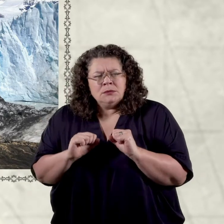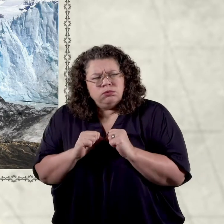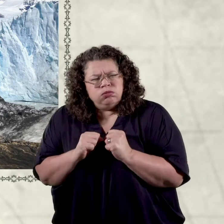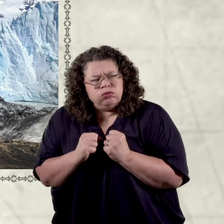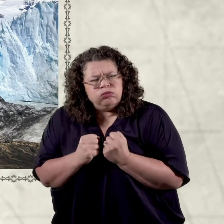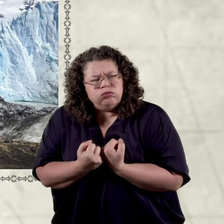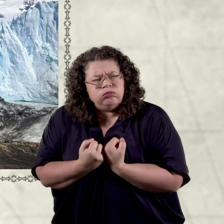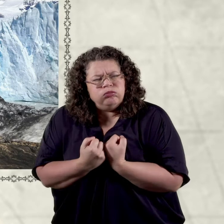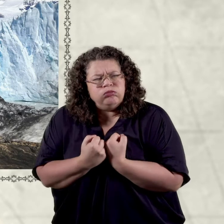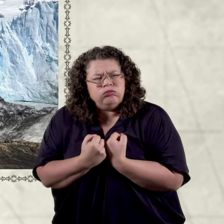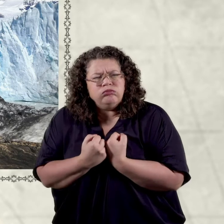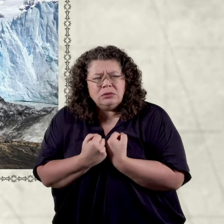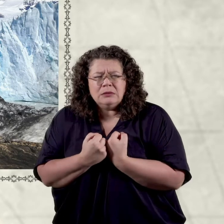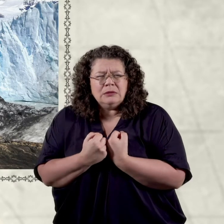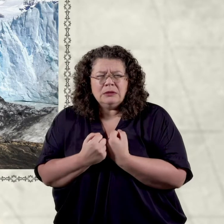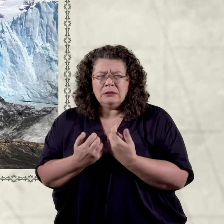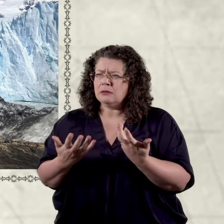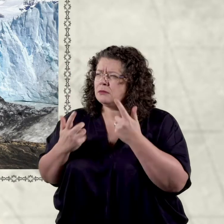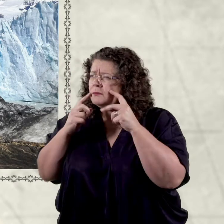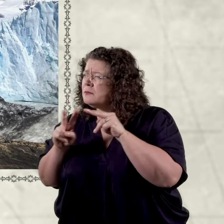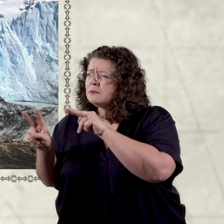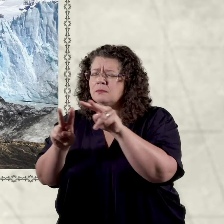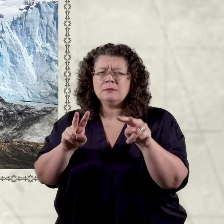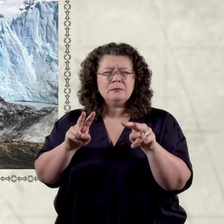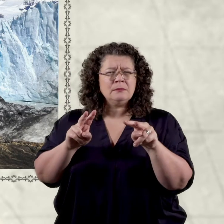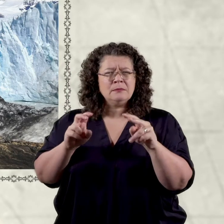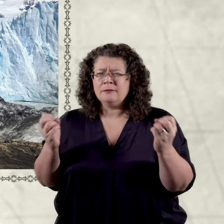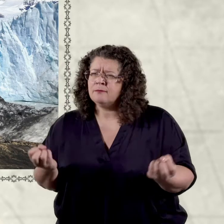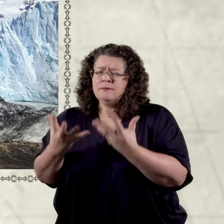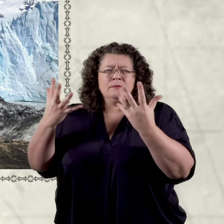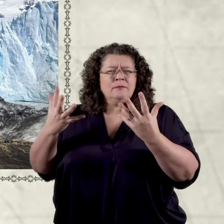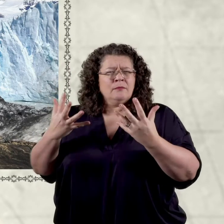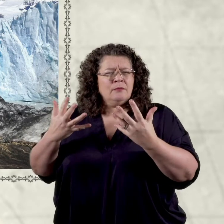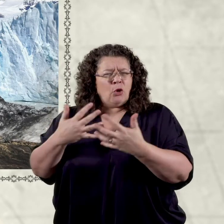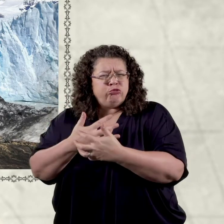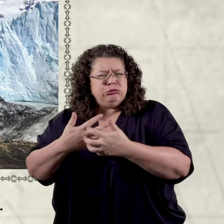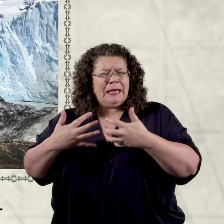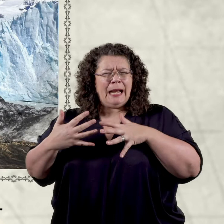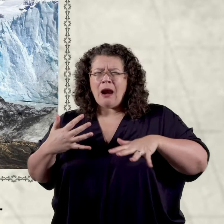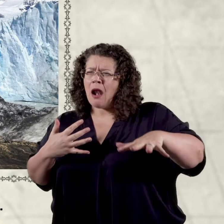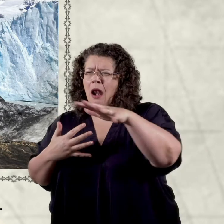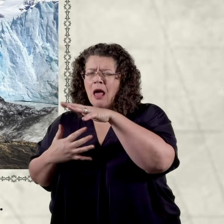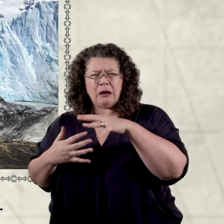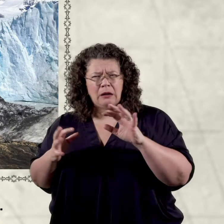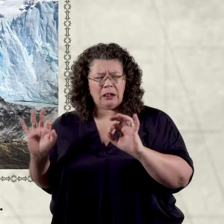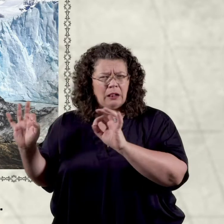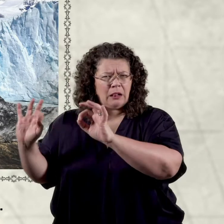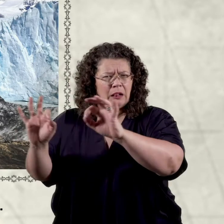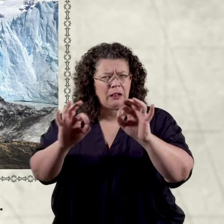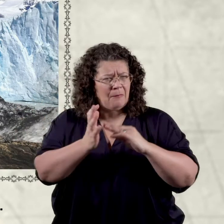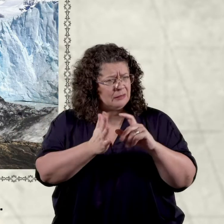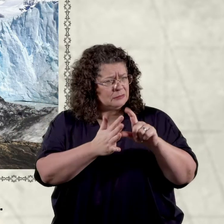to the bone. And there was no sign of this fertile, green, luscious land that Michael D. Jones had promised